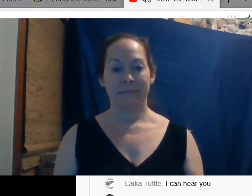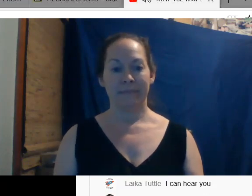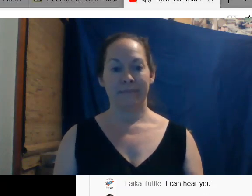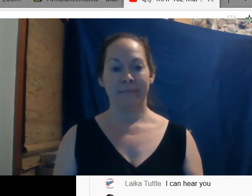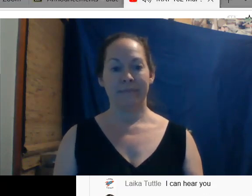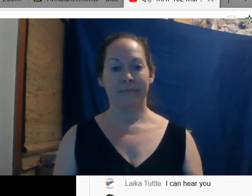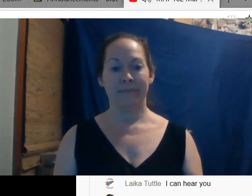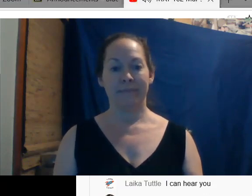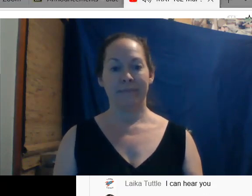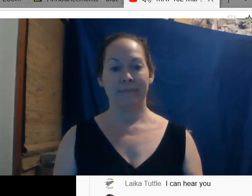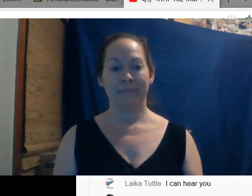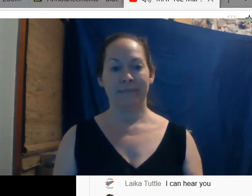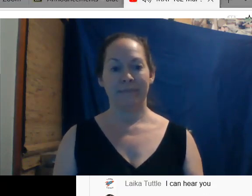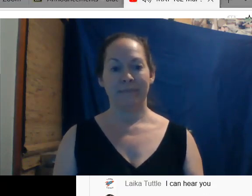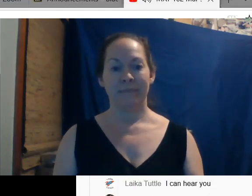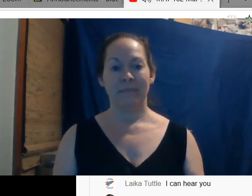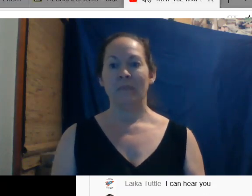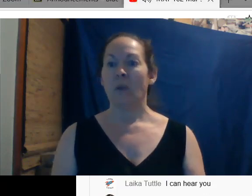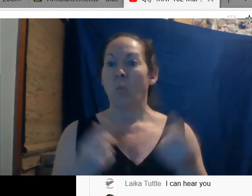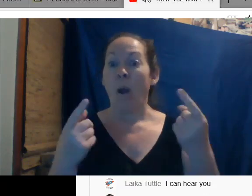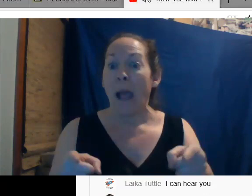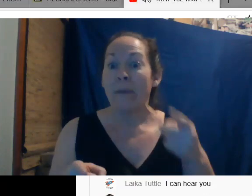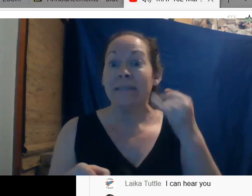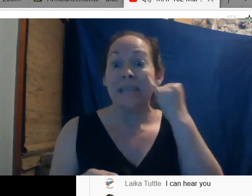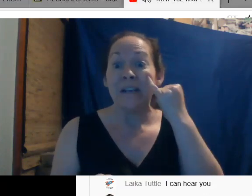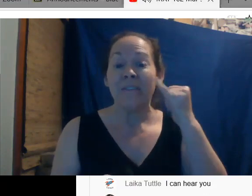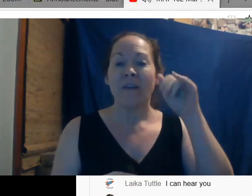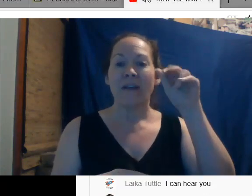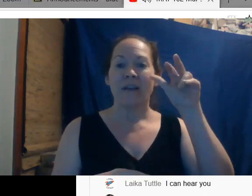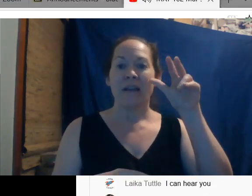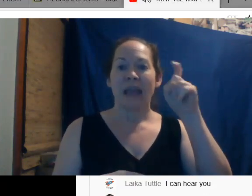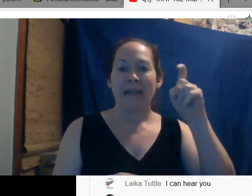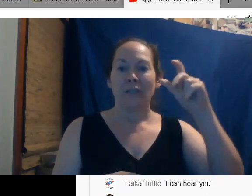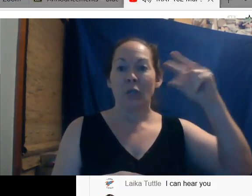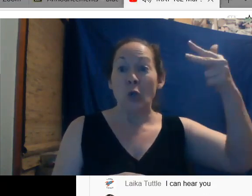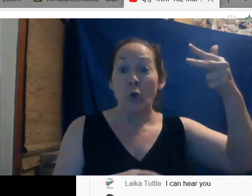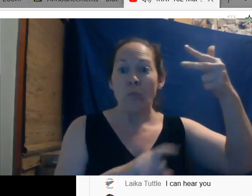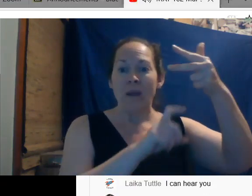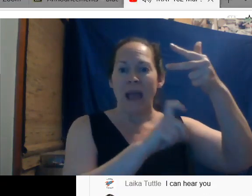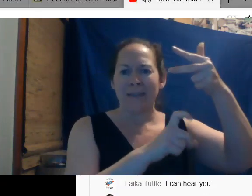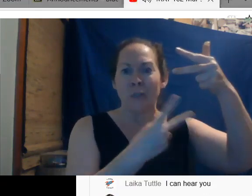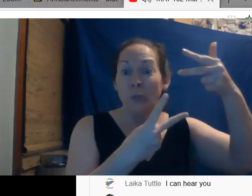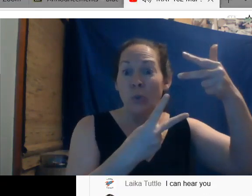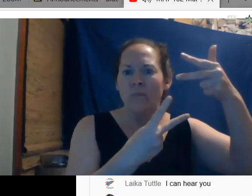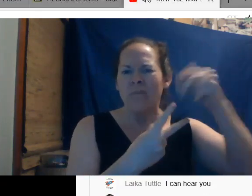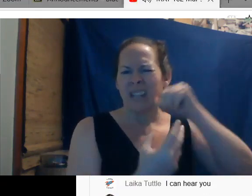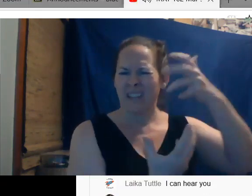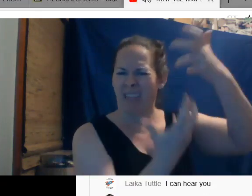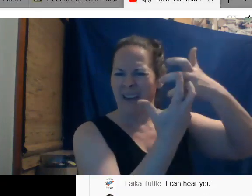time with where that gets weird, where like what happens if you have x cubed minus x, but you're missing the x squared? What should you do with